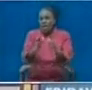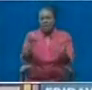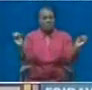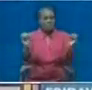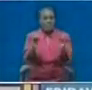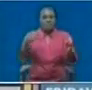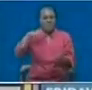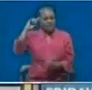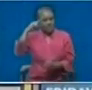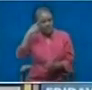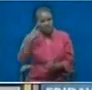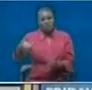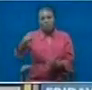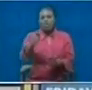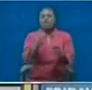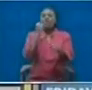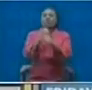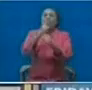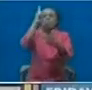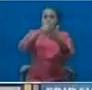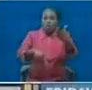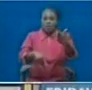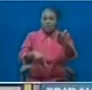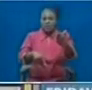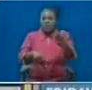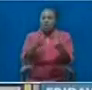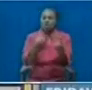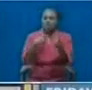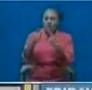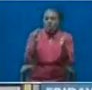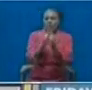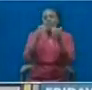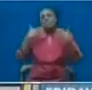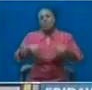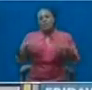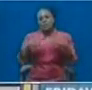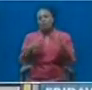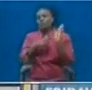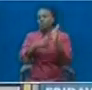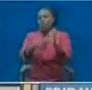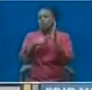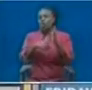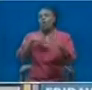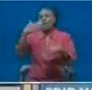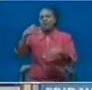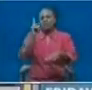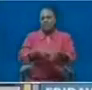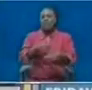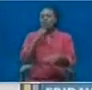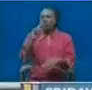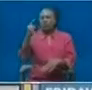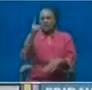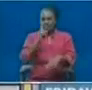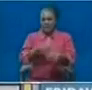I think what we've managed to do at least is to talk to people, because we do bring it up from time to time. This is not the first time we're talking about